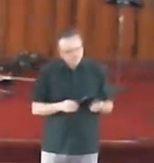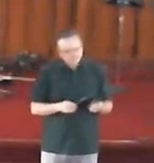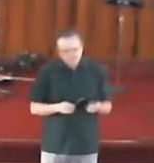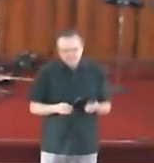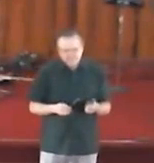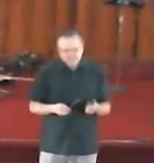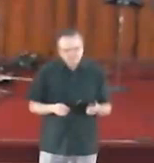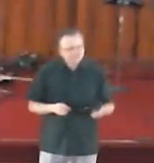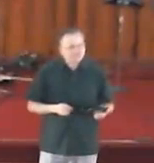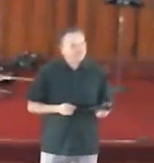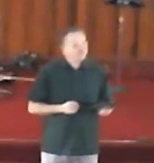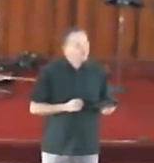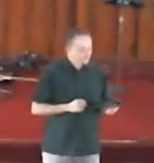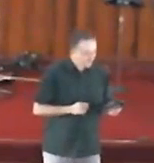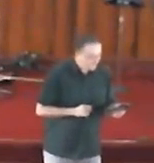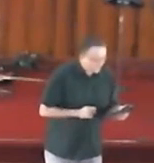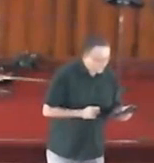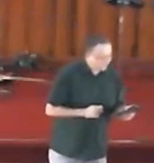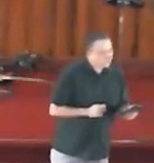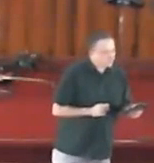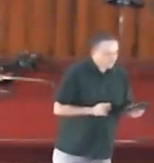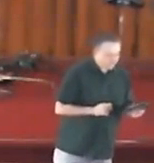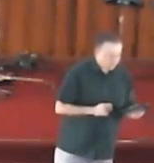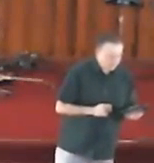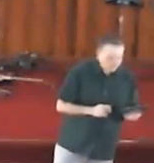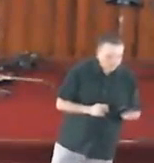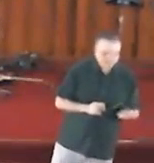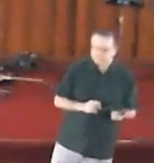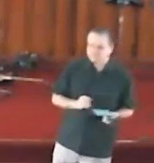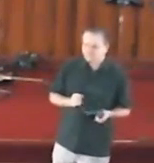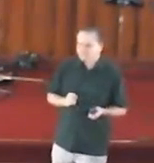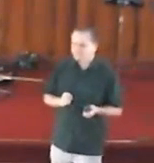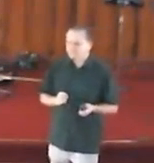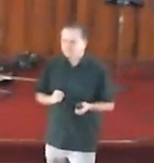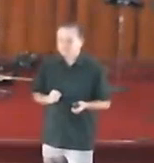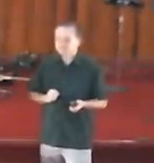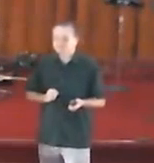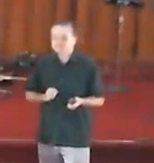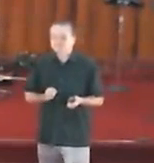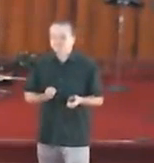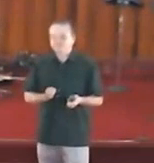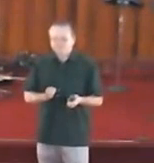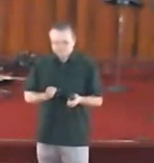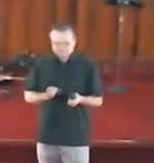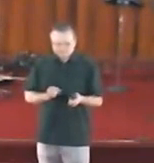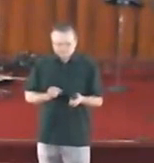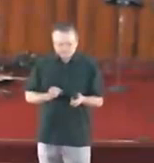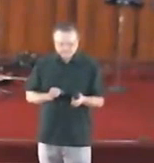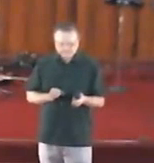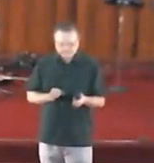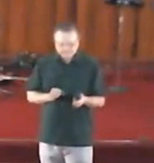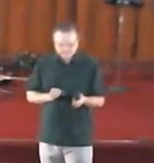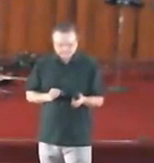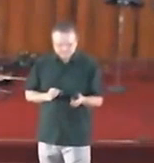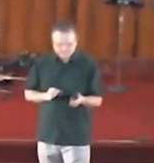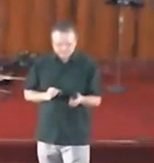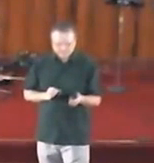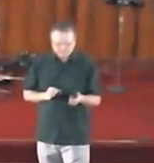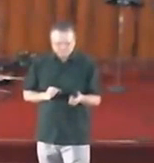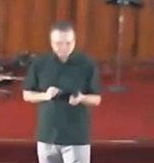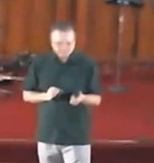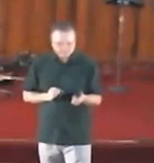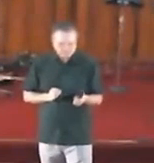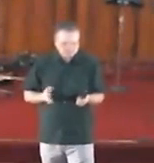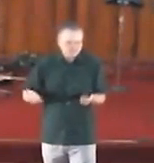¿Recibieron ustedes el Espíritu Santo cuando creyeron? Les preguntó. And he asked them, did you receive the Holy Spirit when you